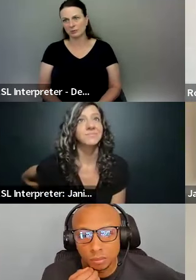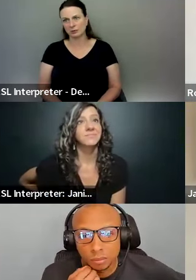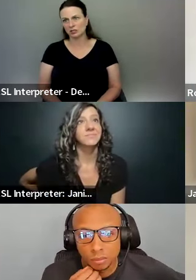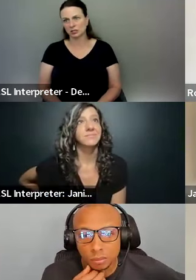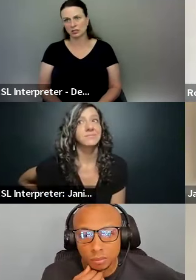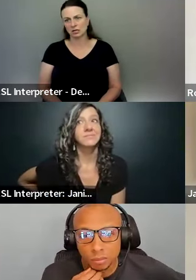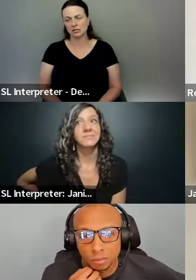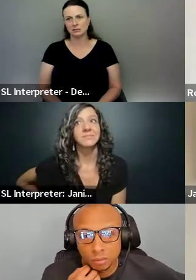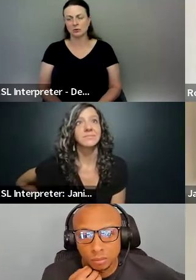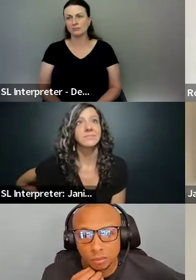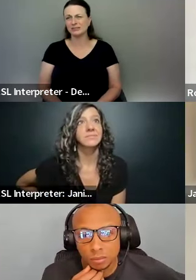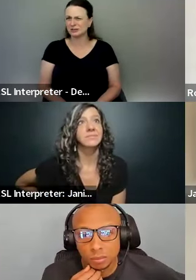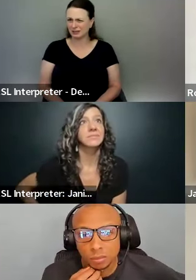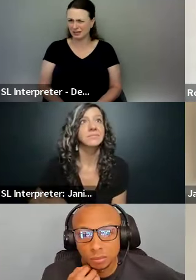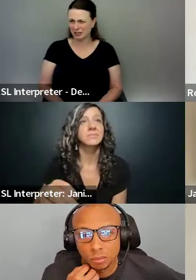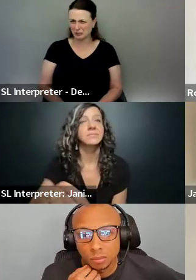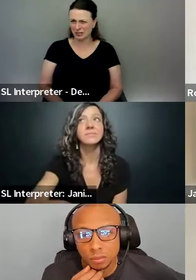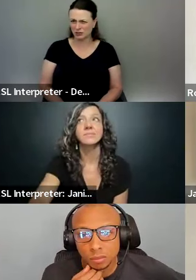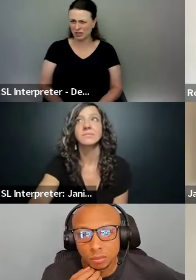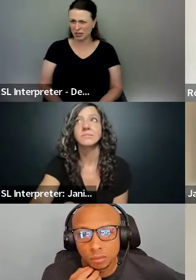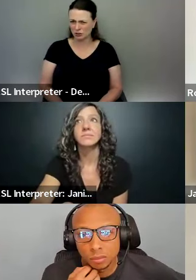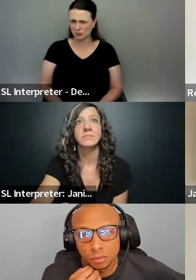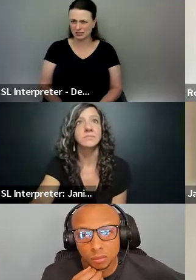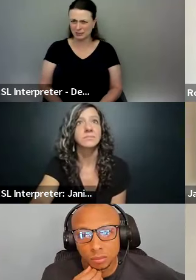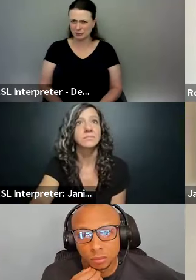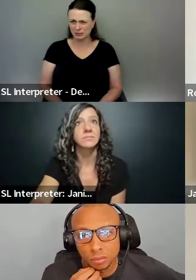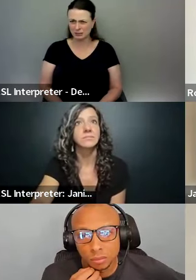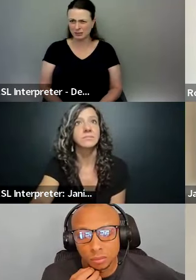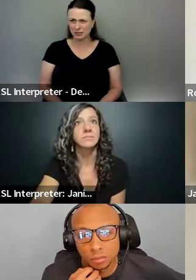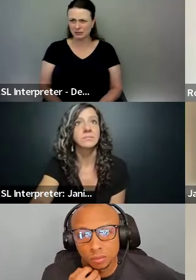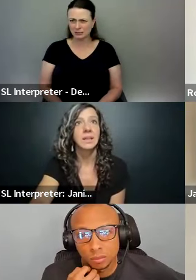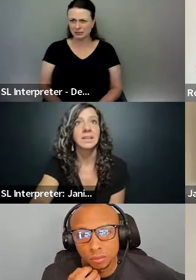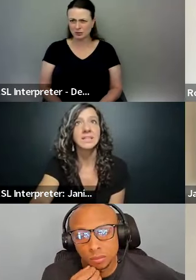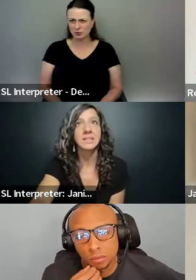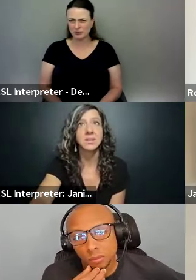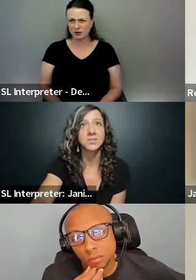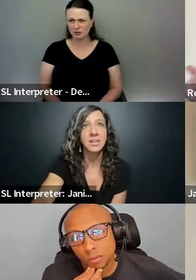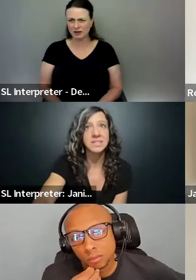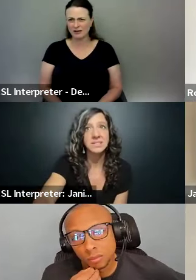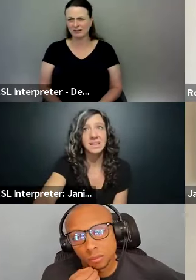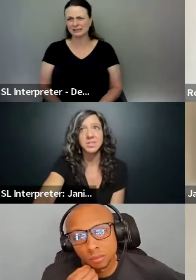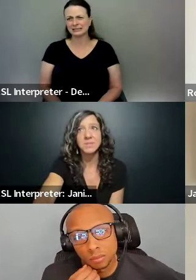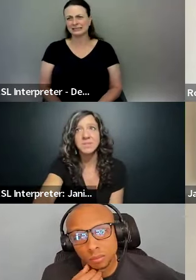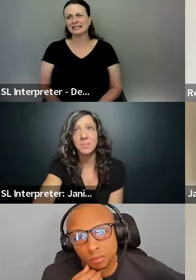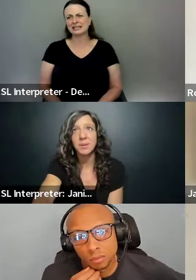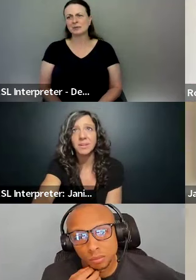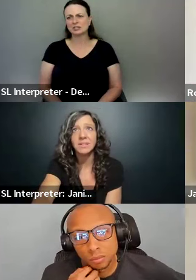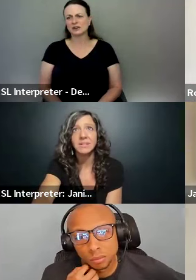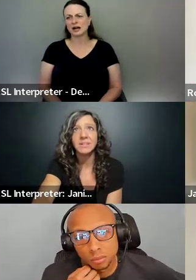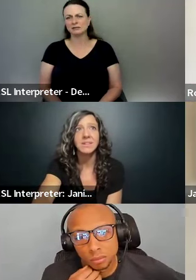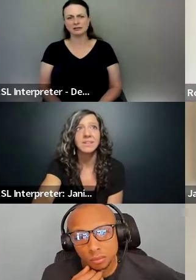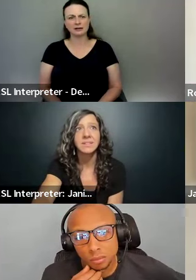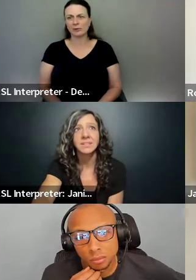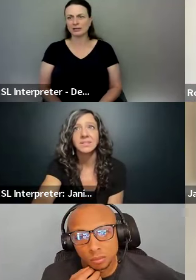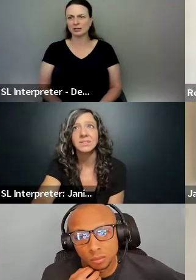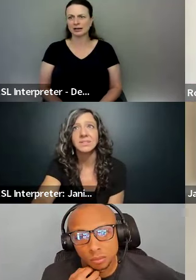brief explanation, and or do you think the explanation video should be separate? What do you prefer? Well, yeah, separate is